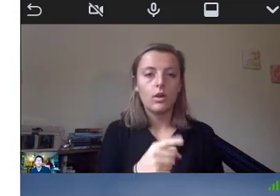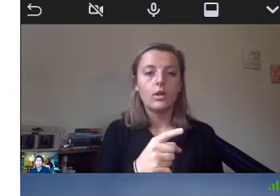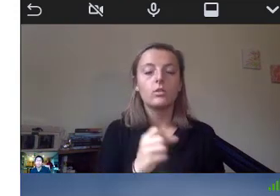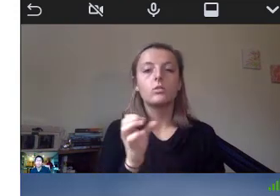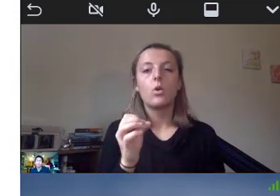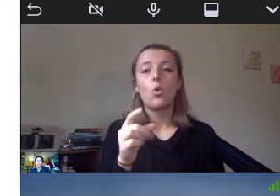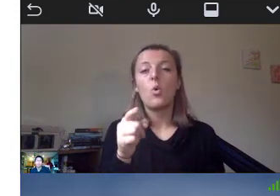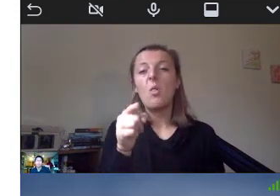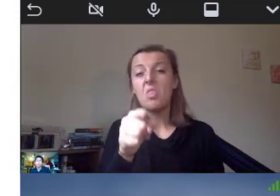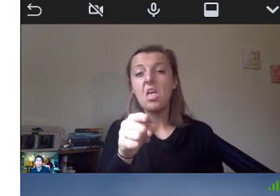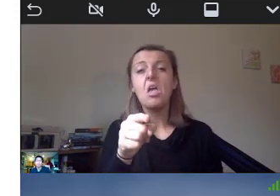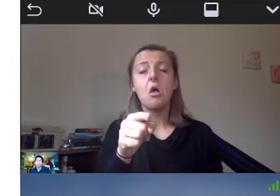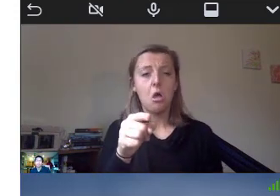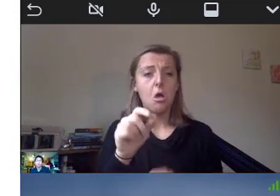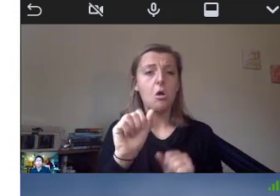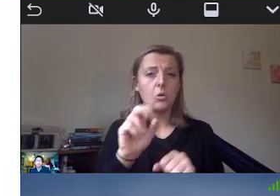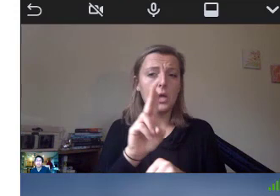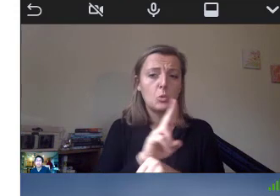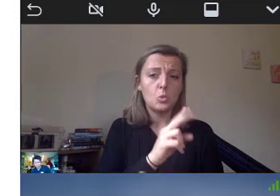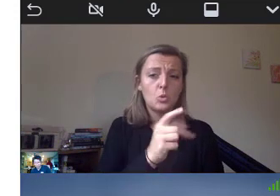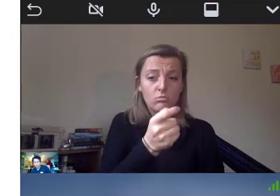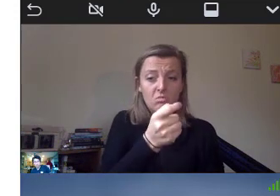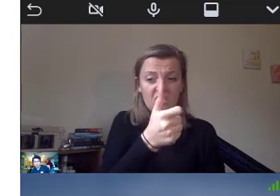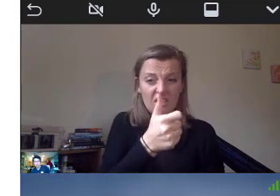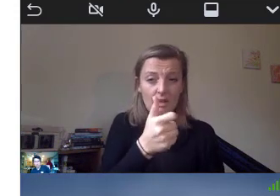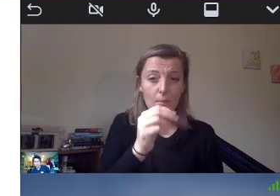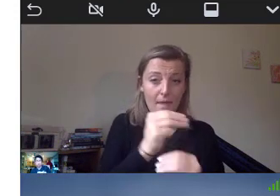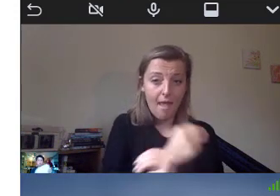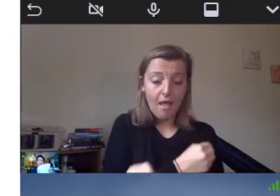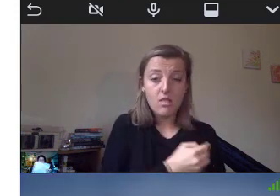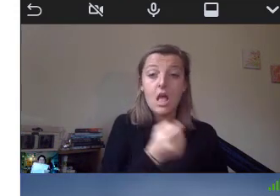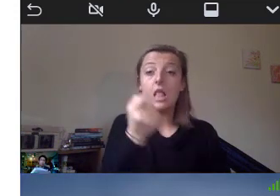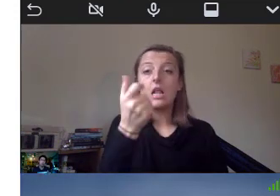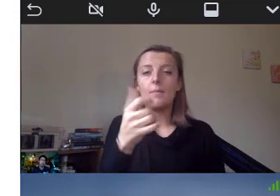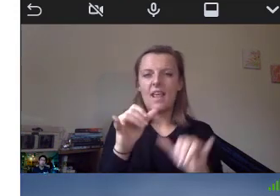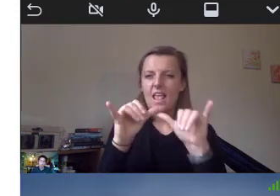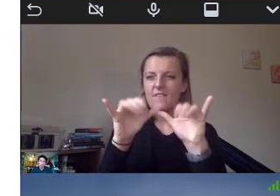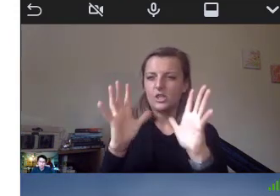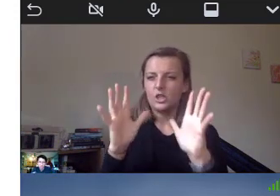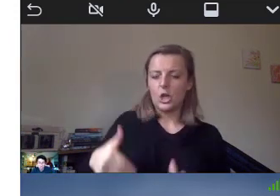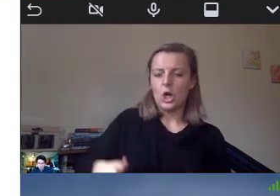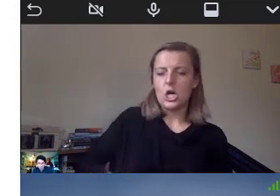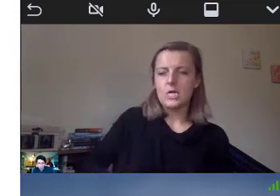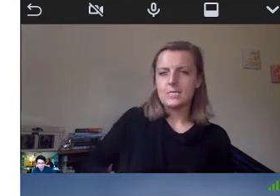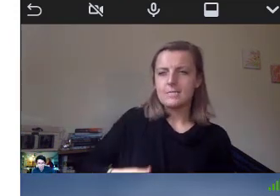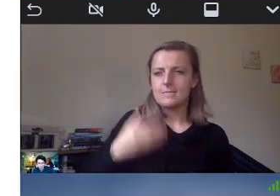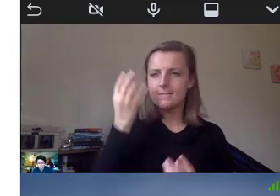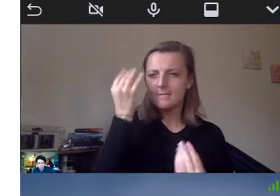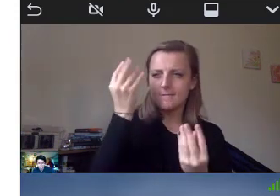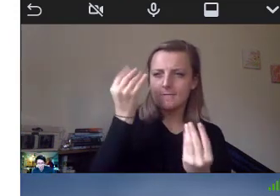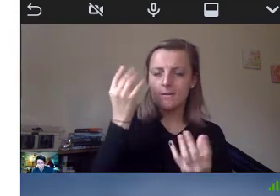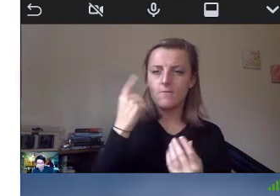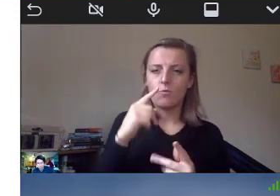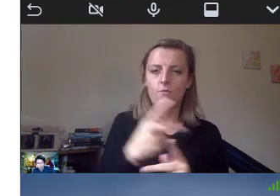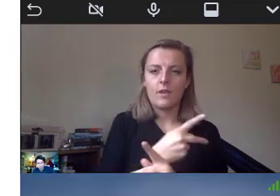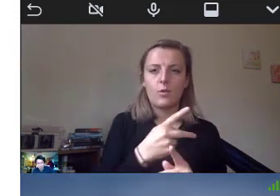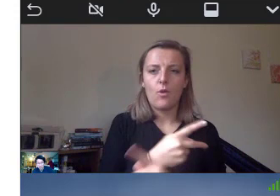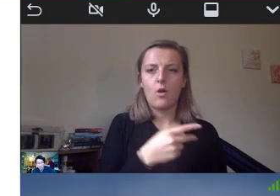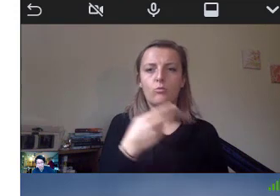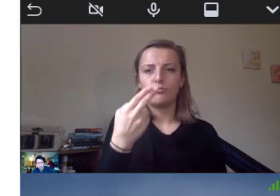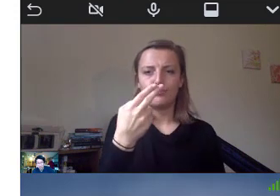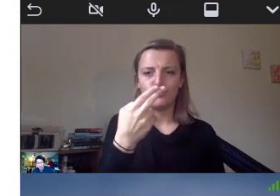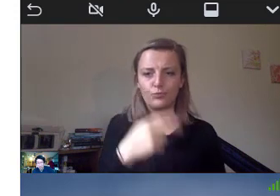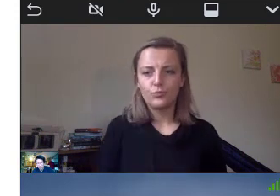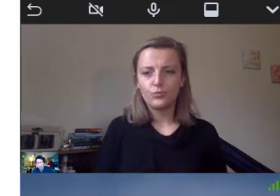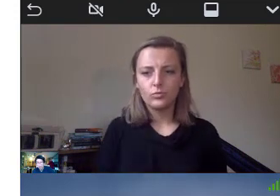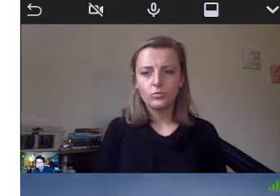math and a little bit of engineering intuition to try to figure out how to find this heat transfer coefficient. So what I show